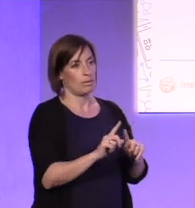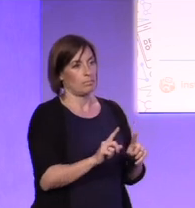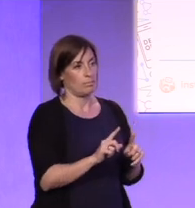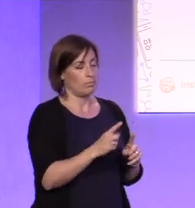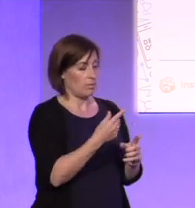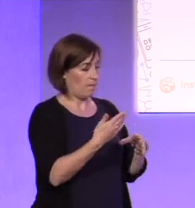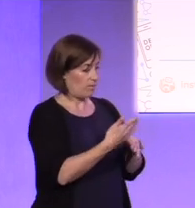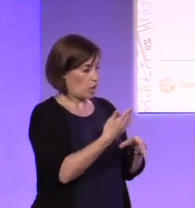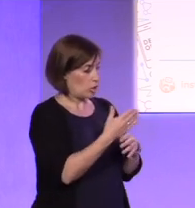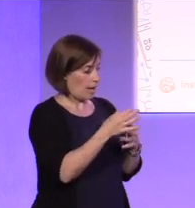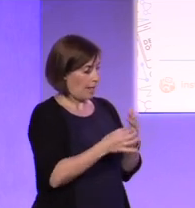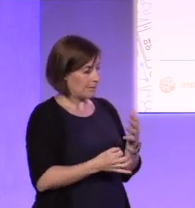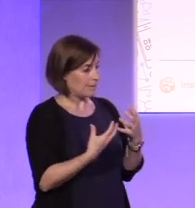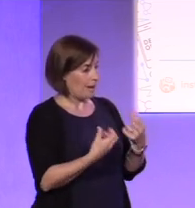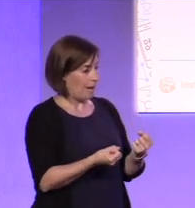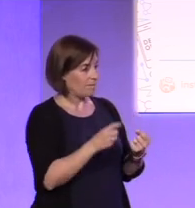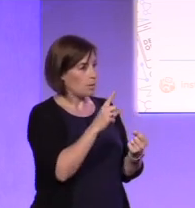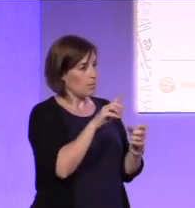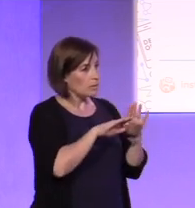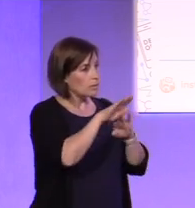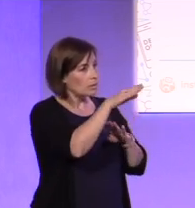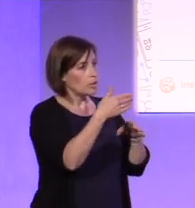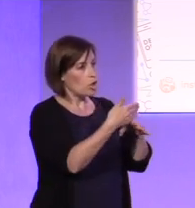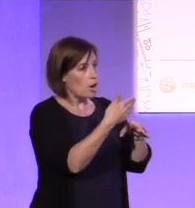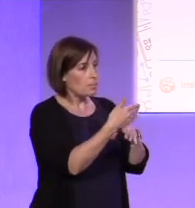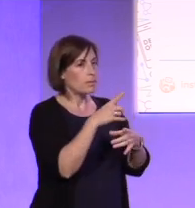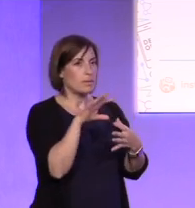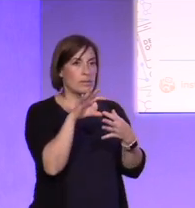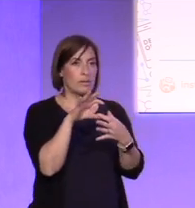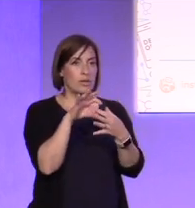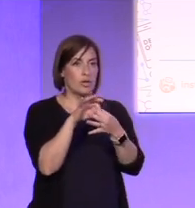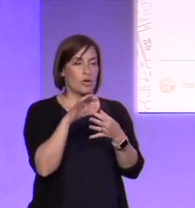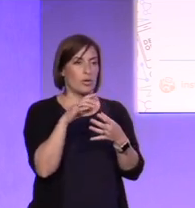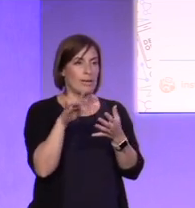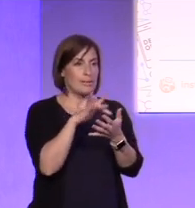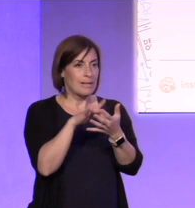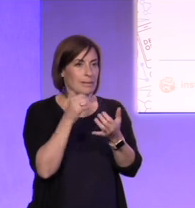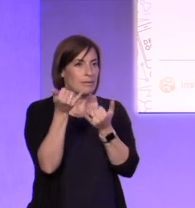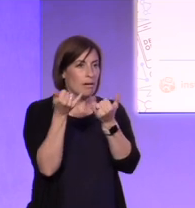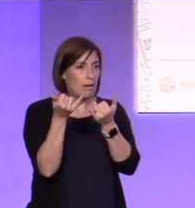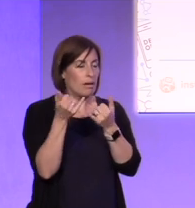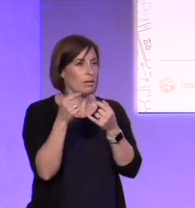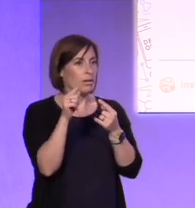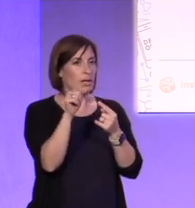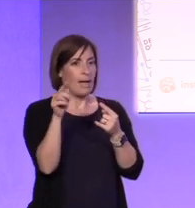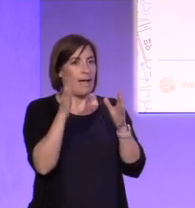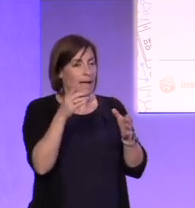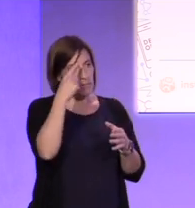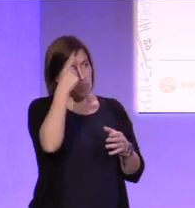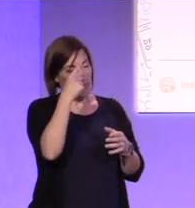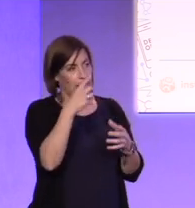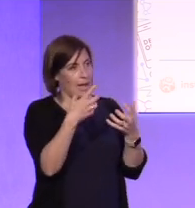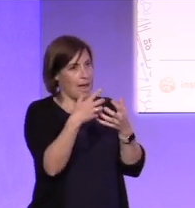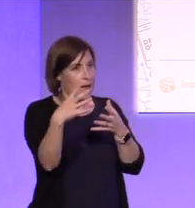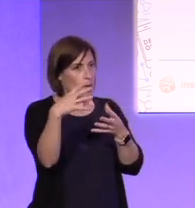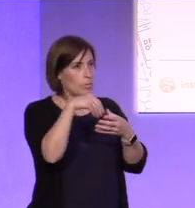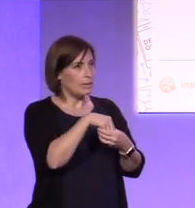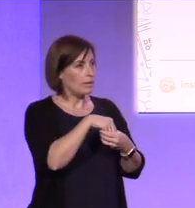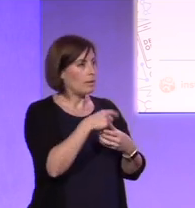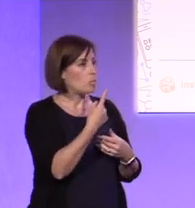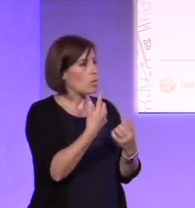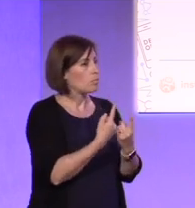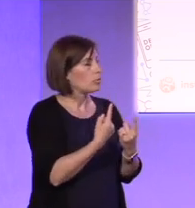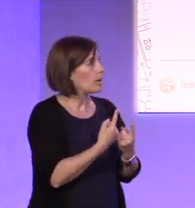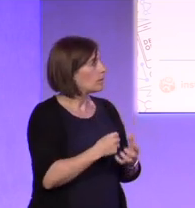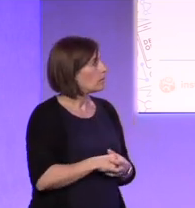functionality we create, it's the ops, it's the contact center, it's all of this spectrum that we have to take into account. This represented